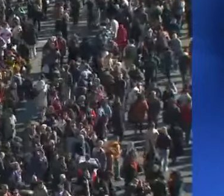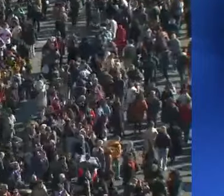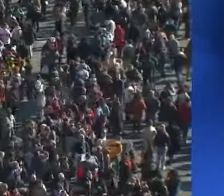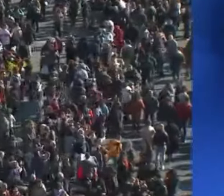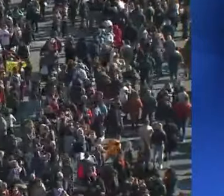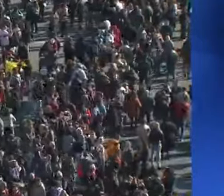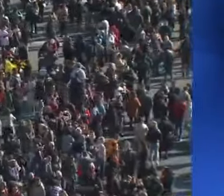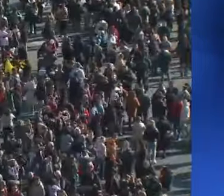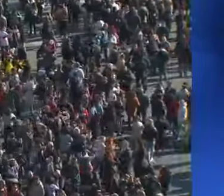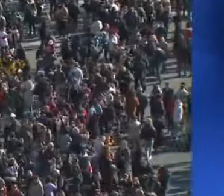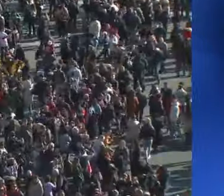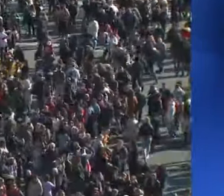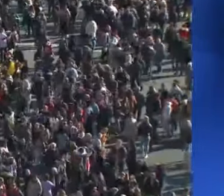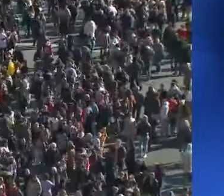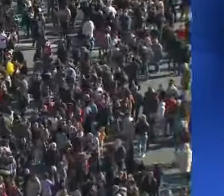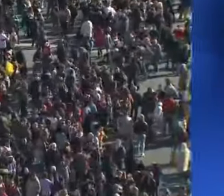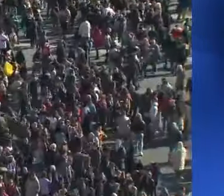the